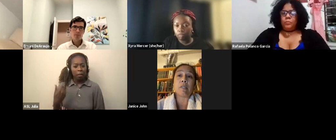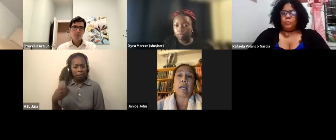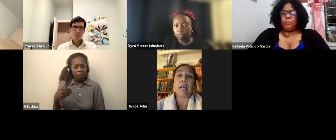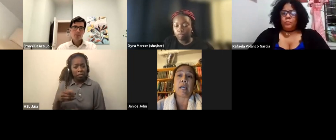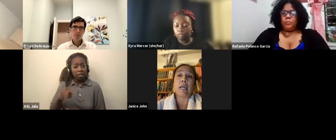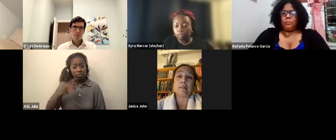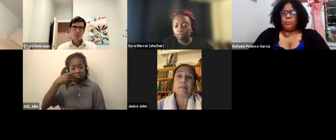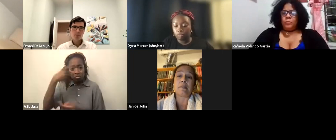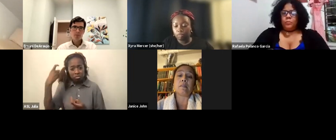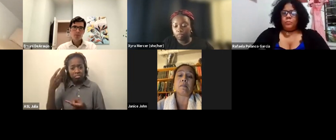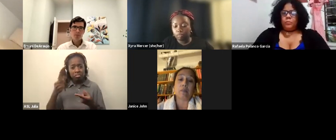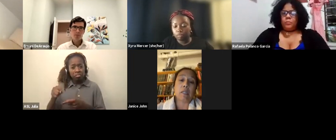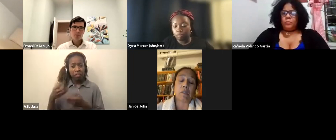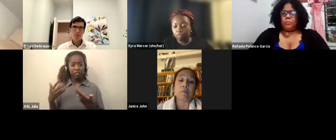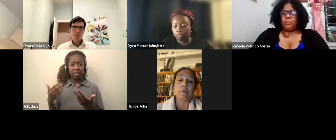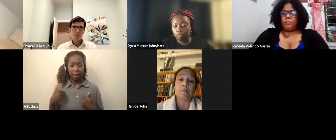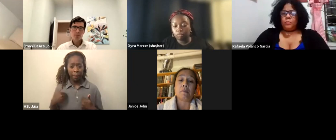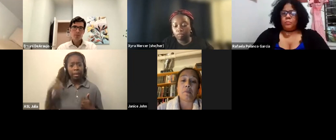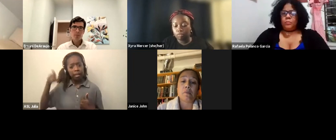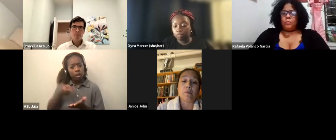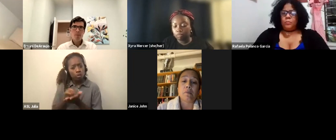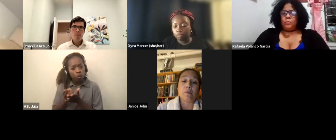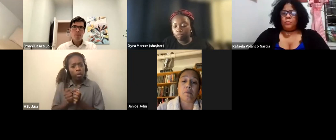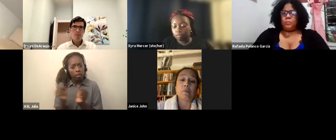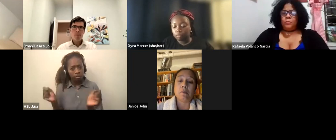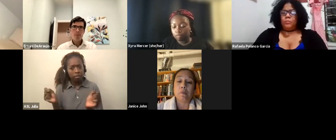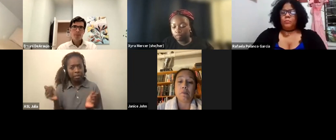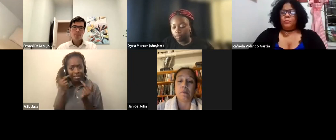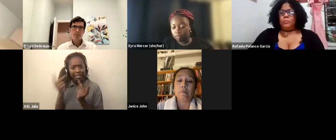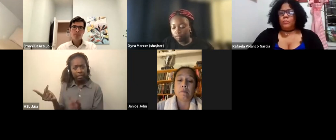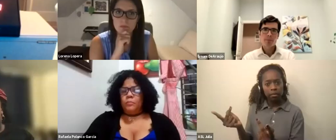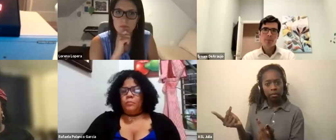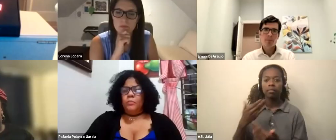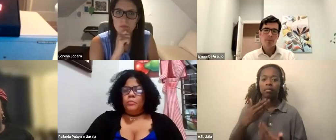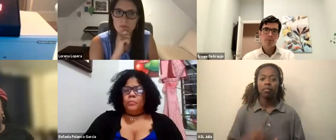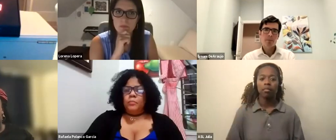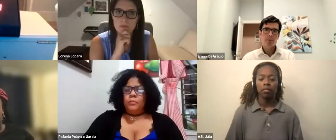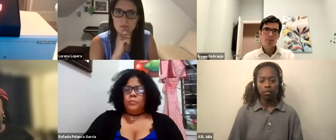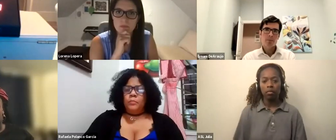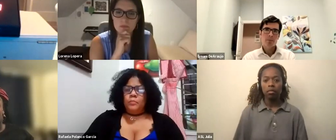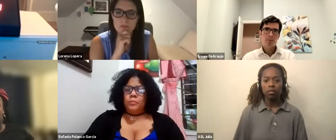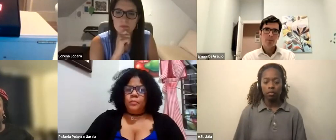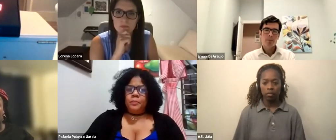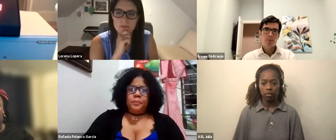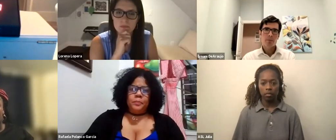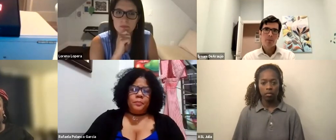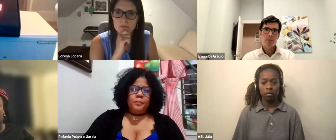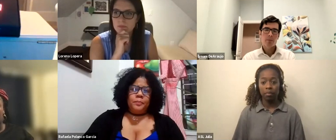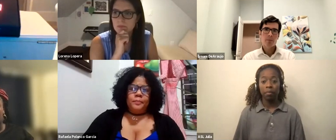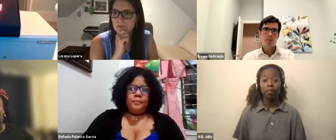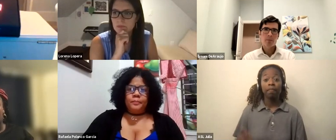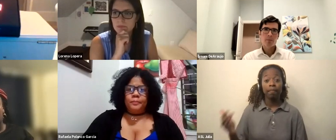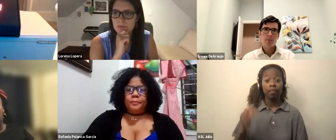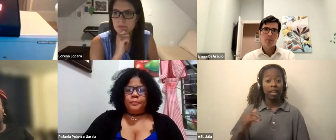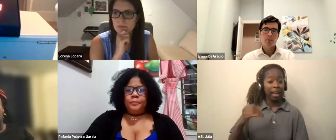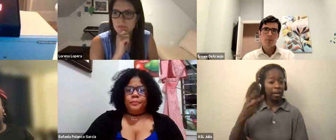truth must come to light thank you thank you i don't see a jennifer crow